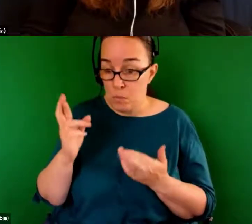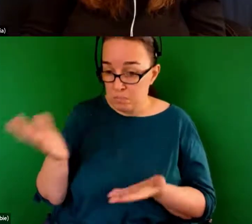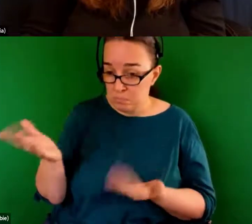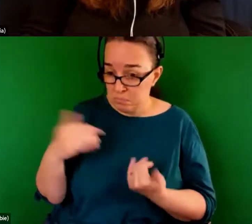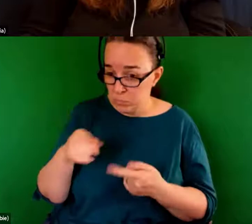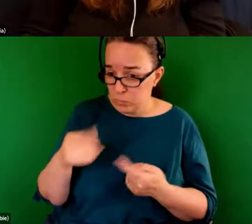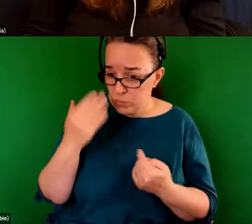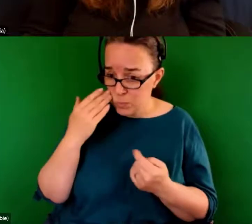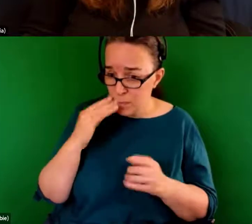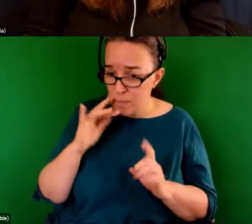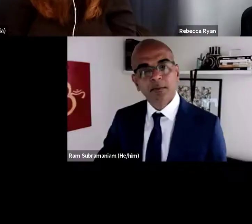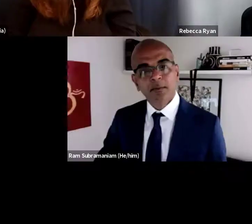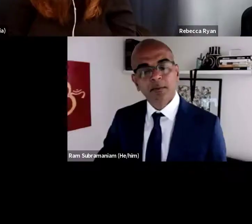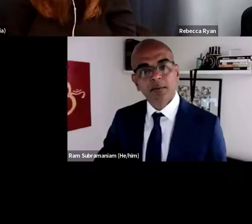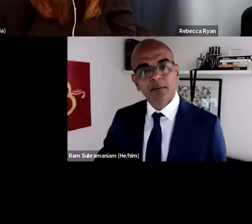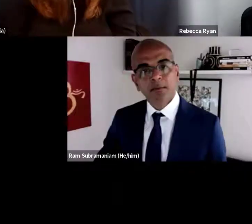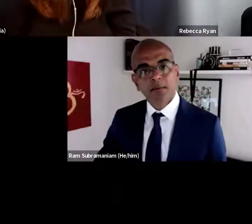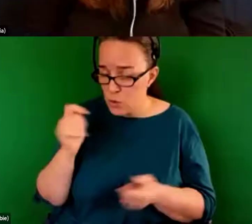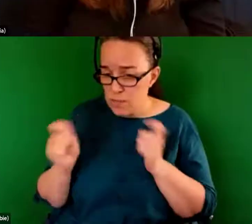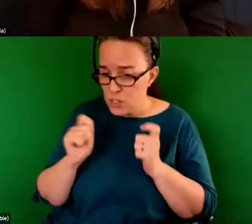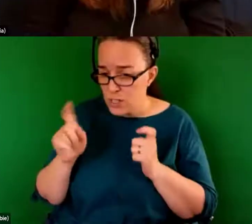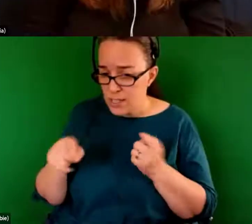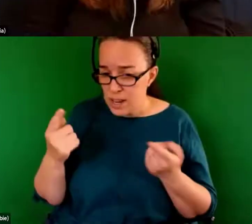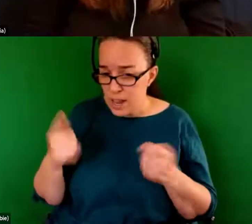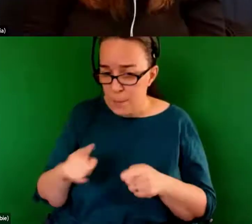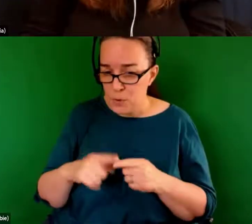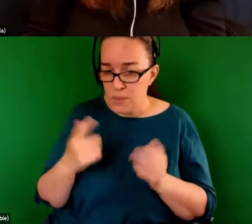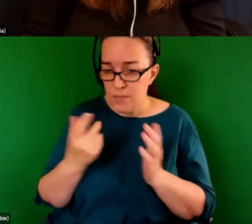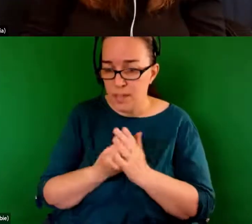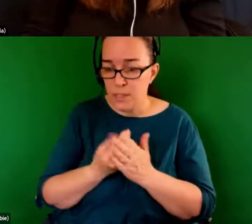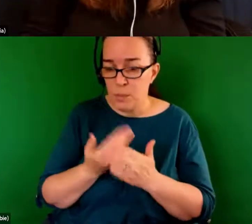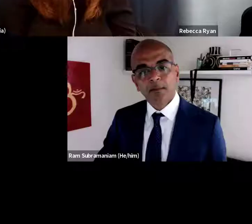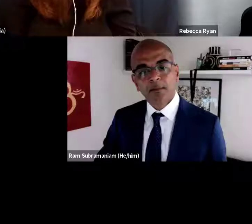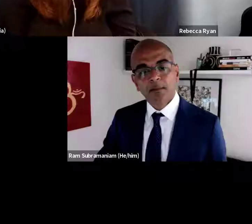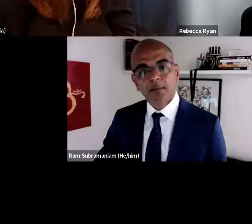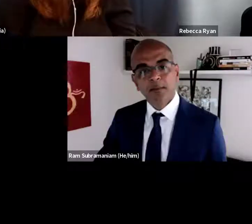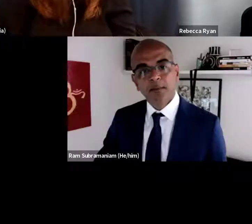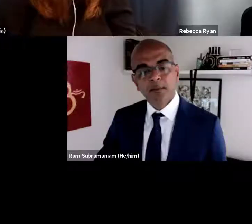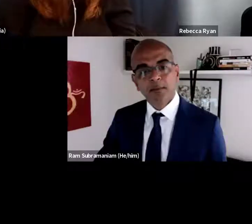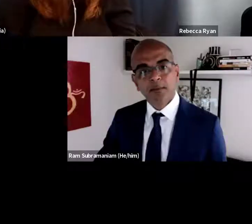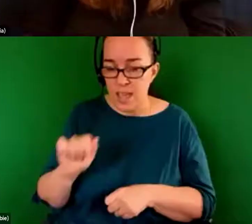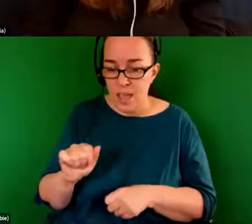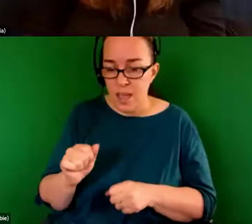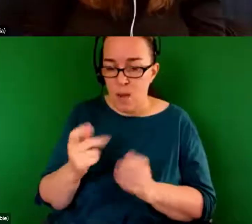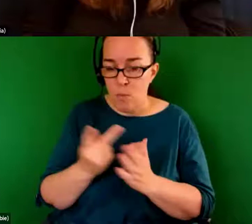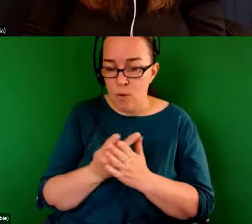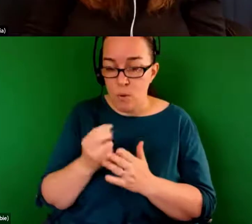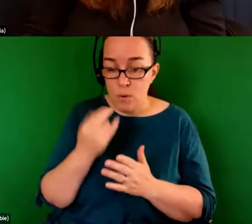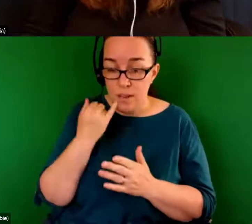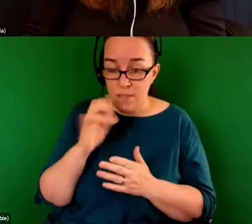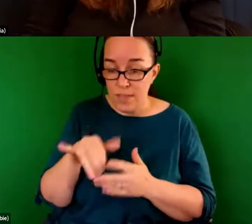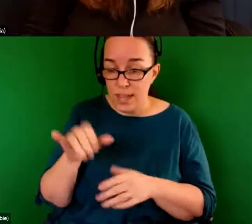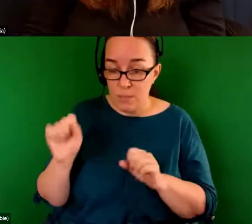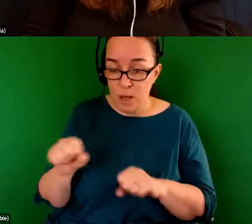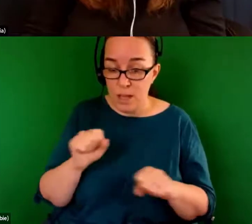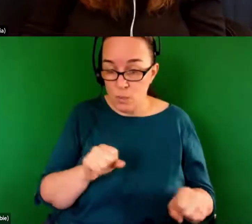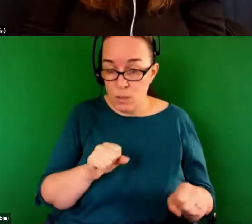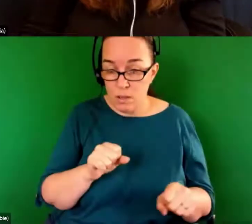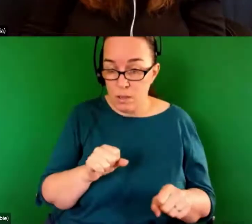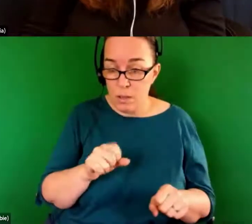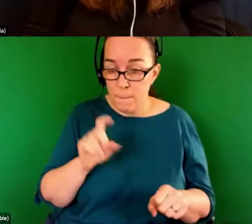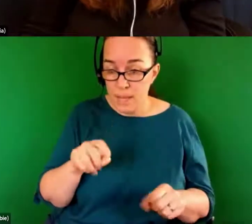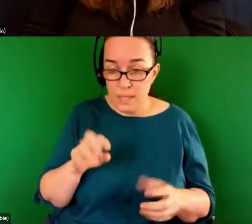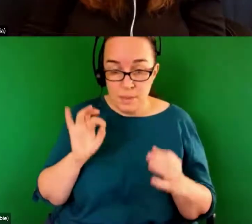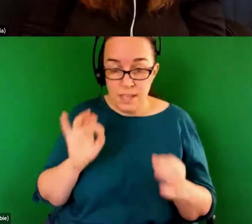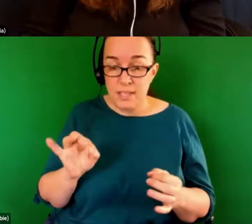to the question, if there's any other revisions that need to be done to the vaccine before full FDA approval, or if that's even a possibility, if it has to be intact